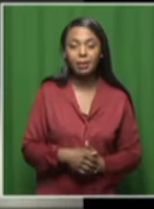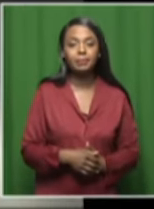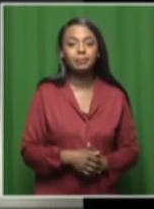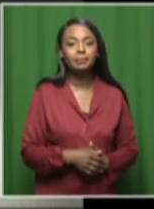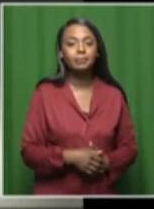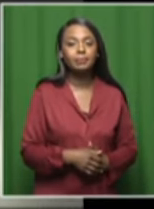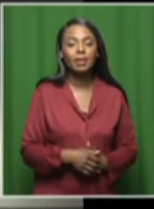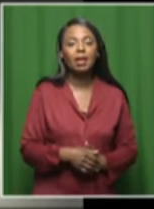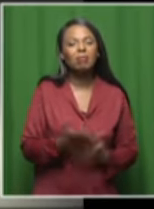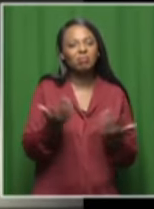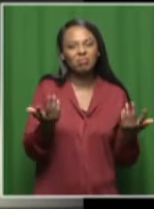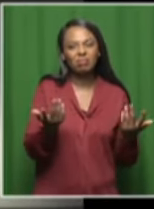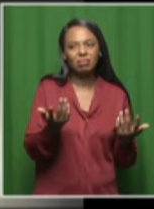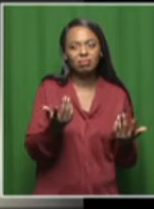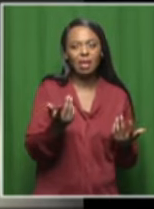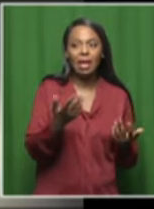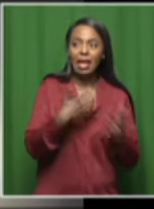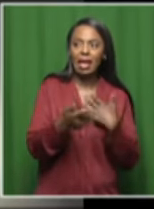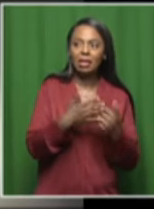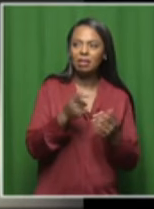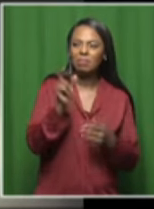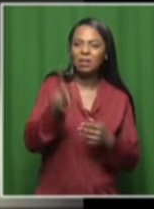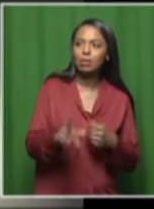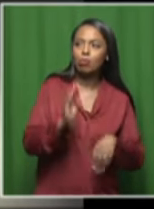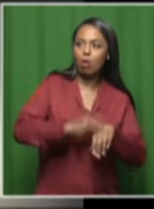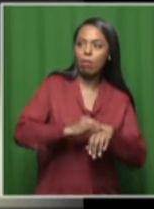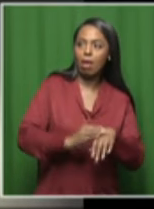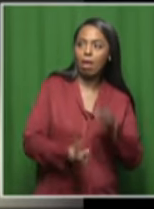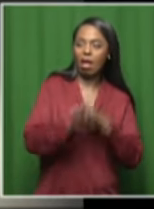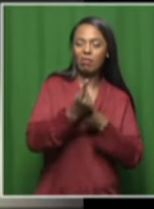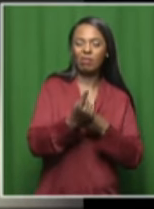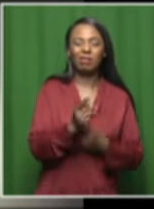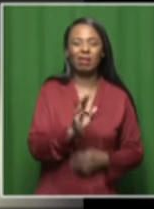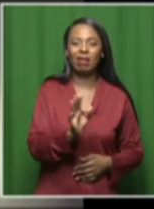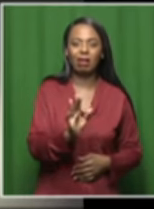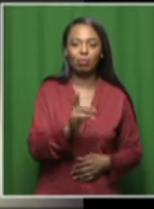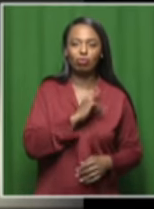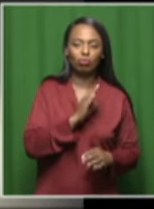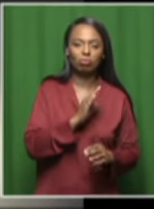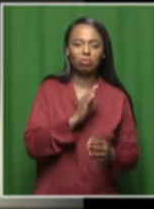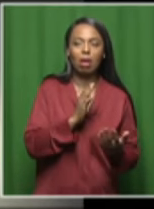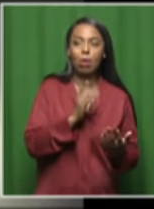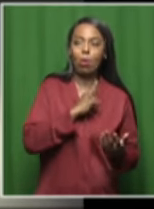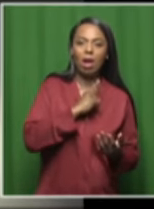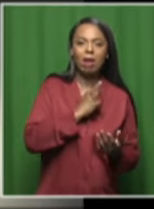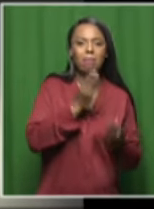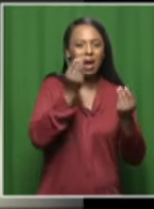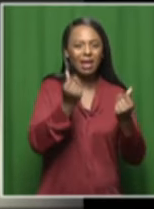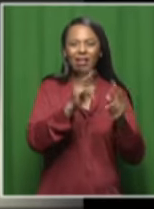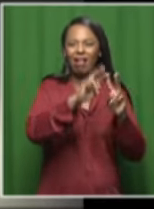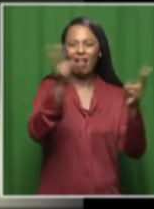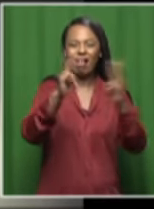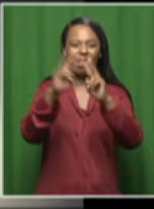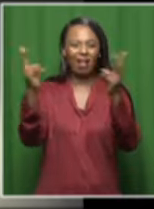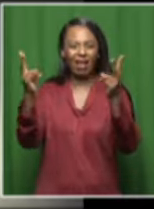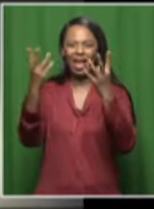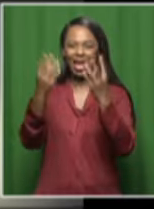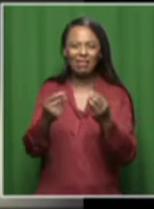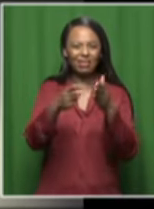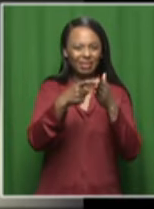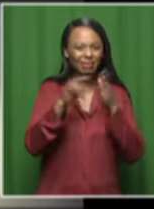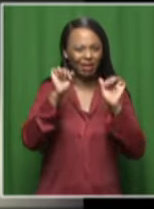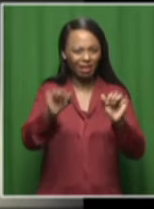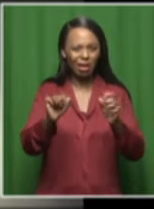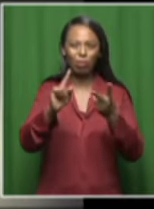So I don't want to say it won't cause anyone a problem, because I'm sure that different funds have different circumstances and financial